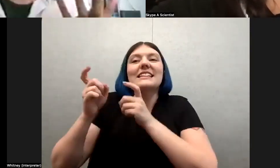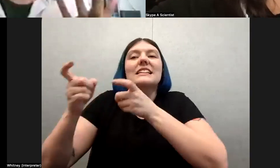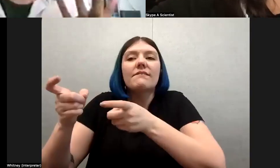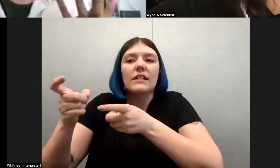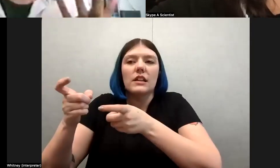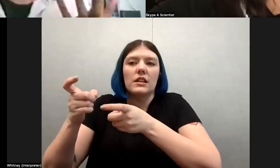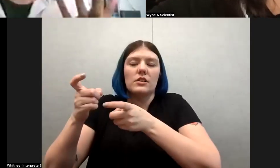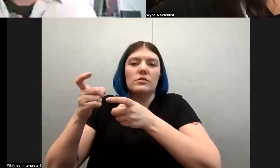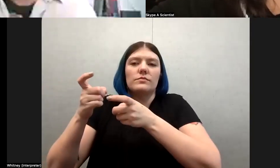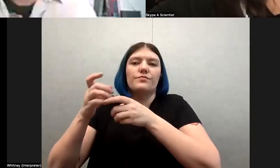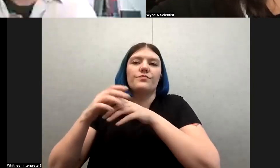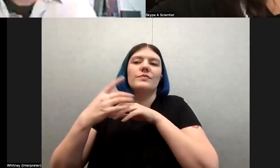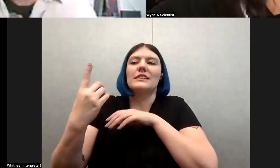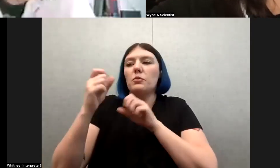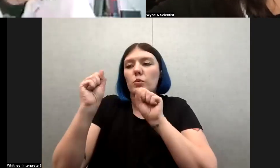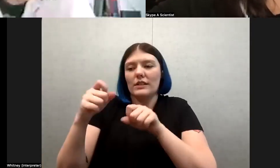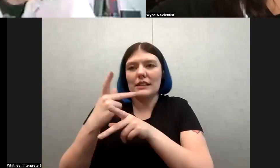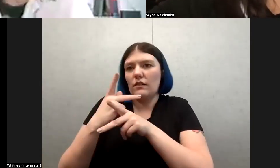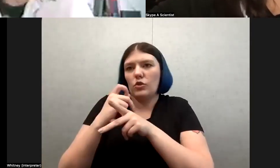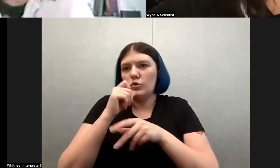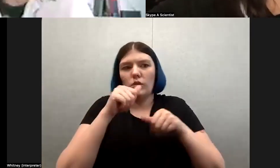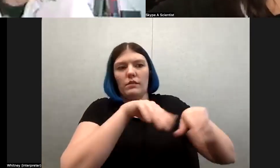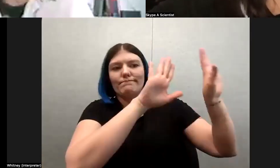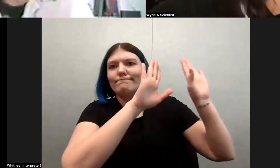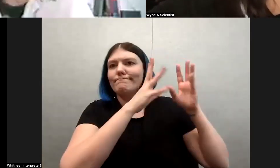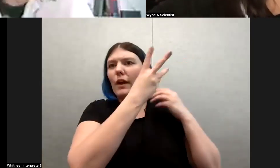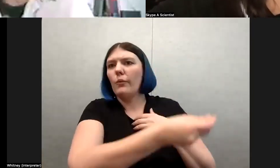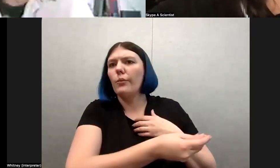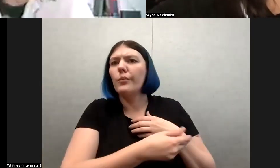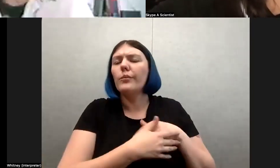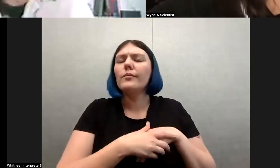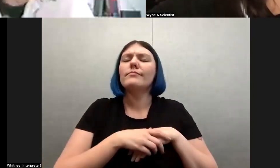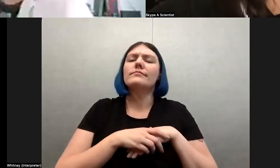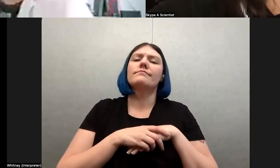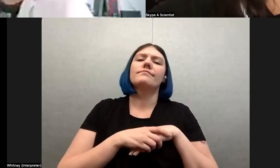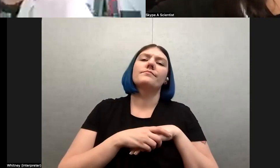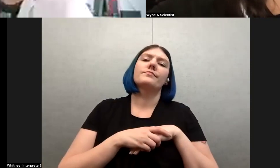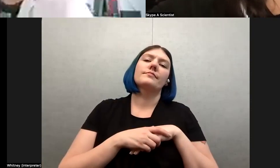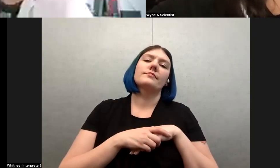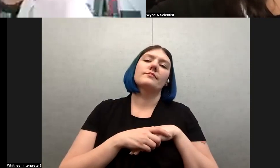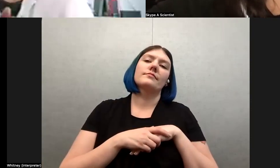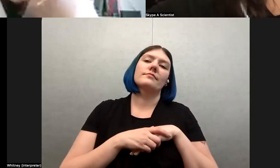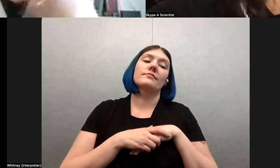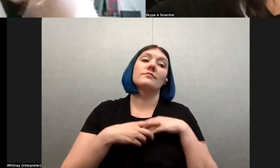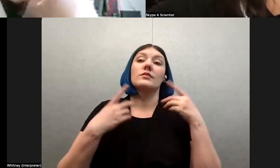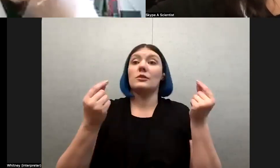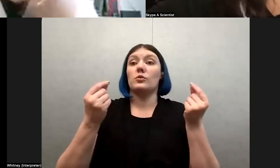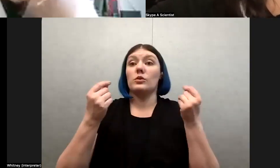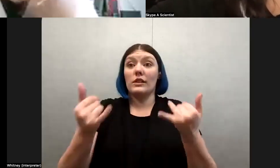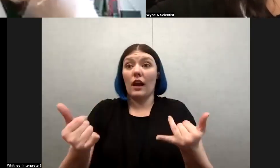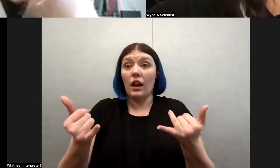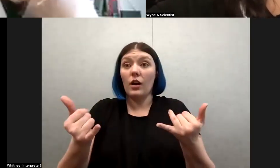or someone who can, instead of letting it out. In terms of what do we do now, a lot of it